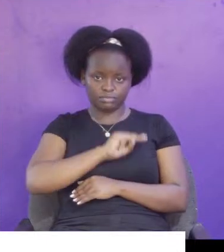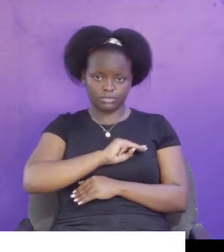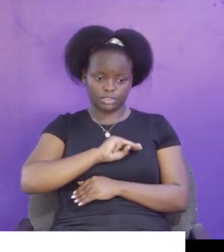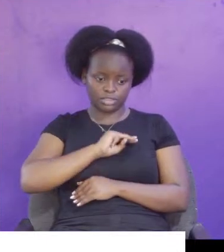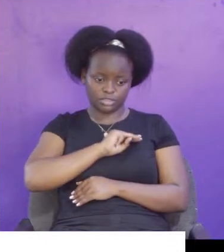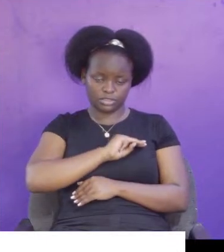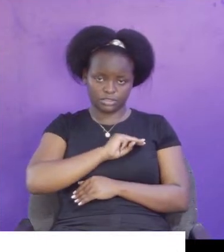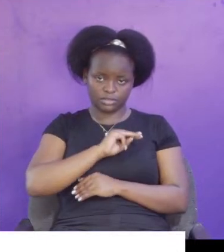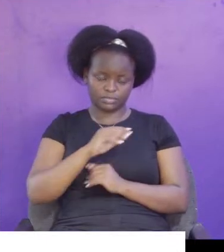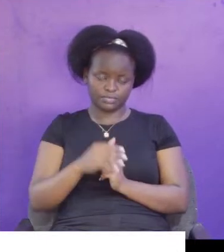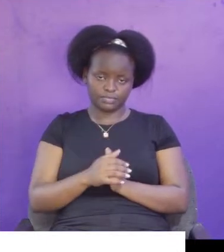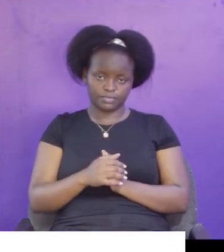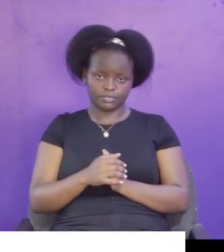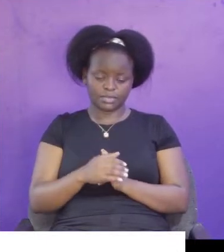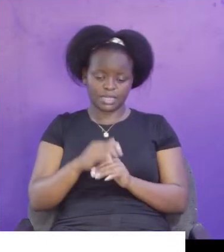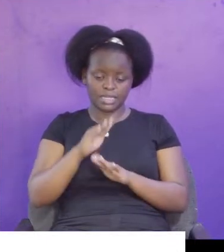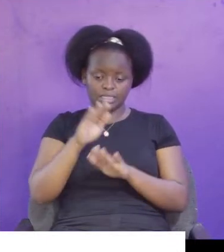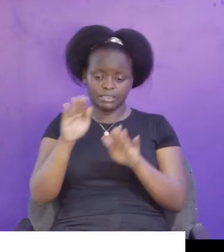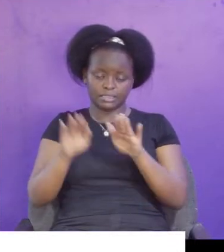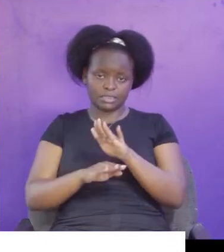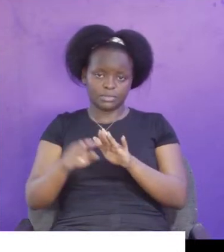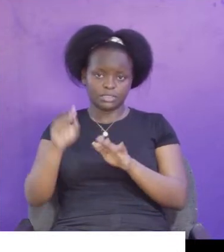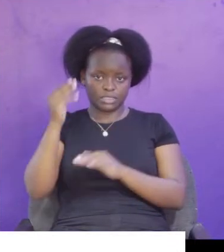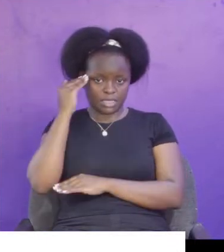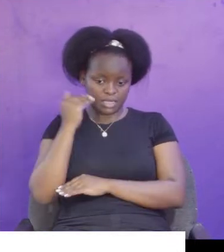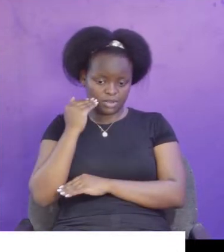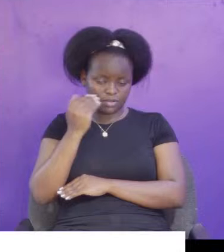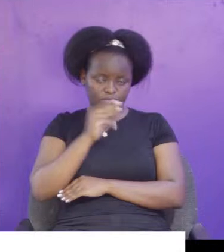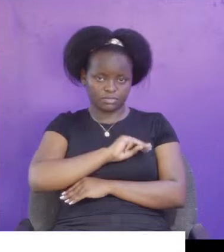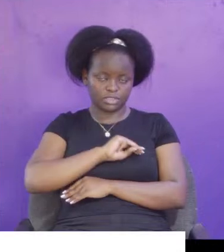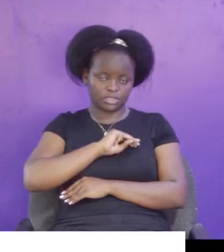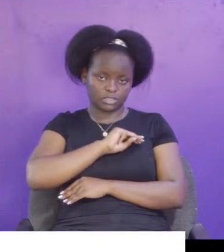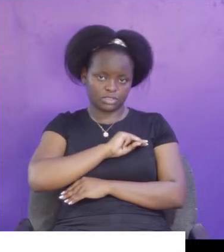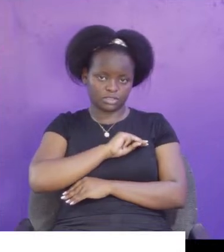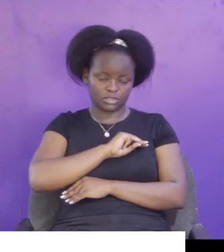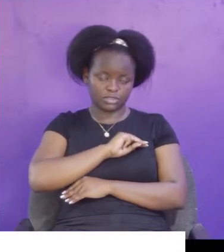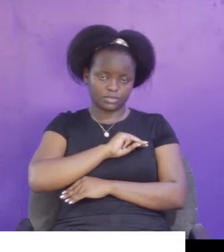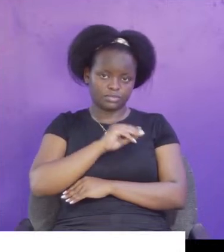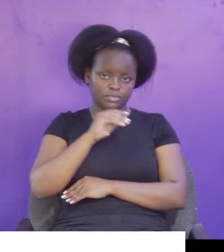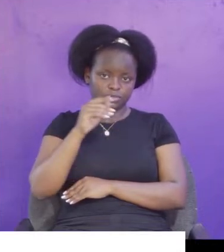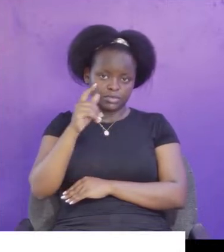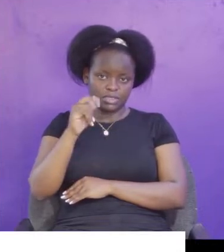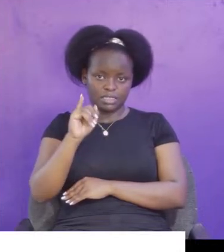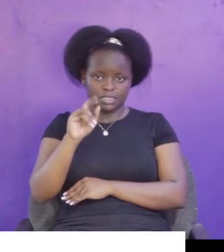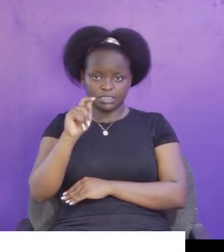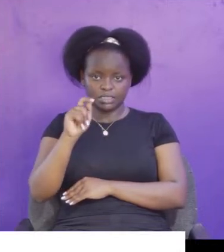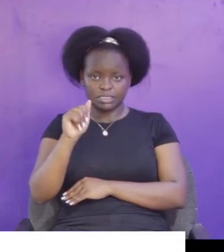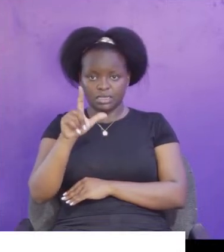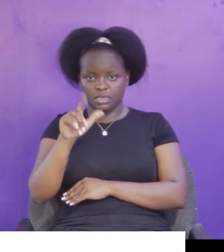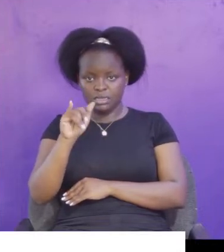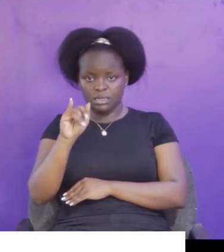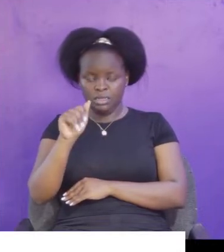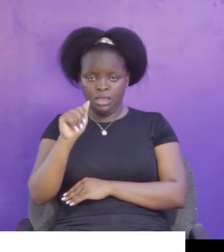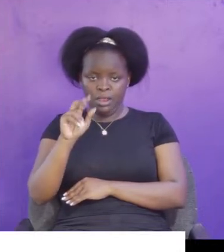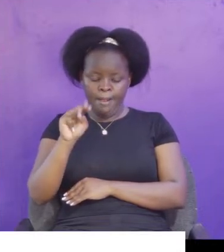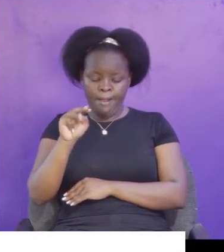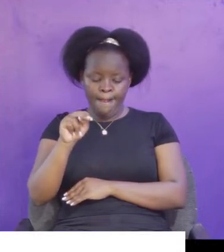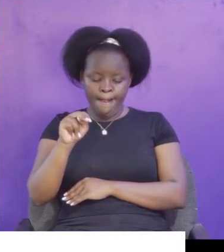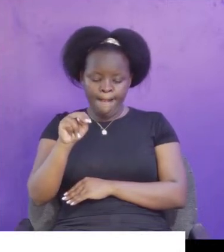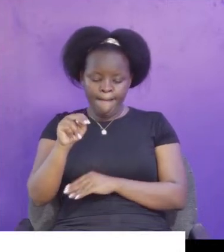through the deputy head of mission of the Italian Embassy, the High Commissioner of